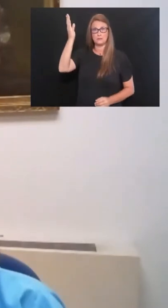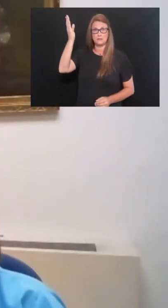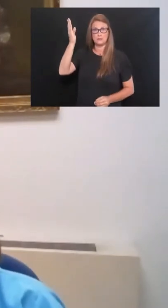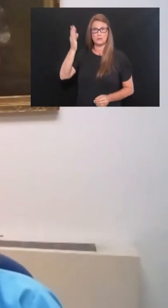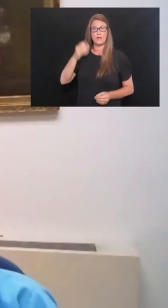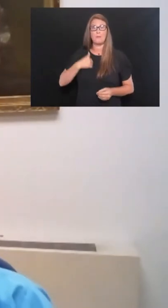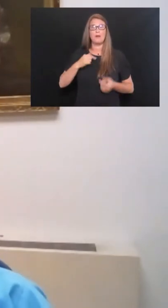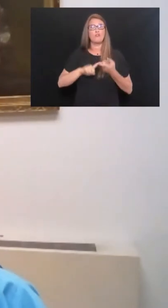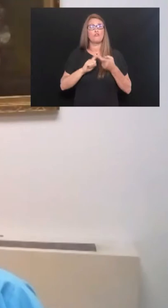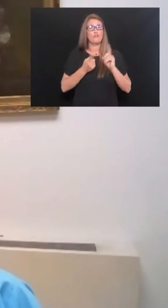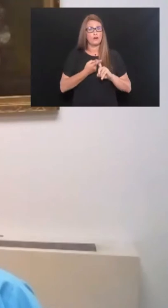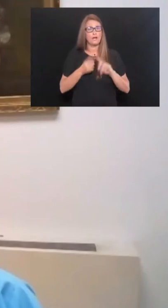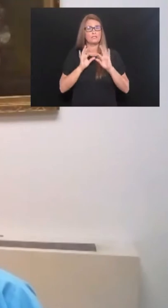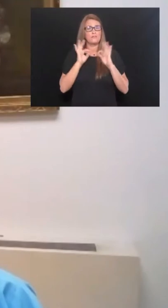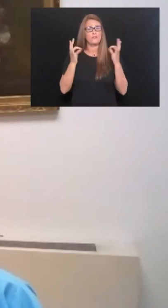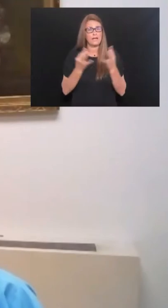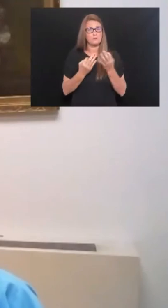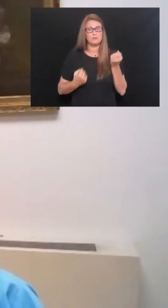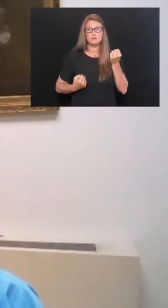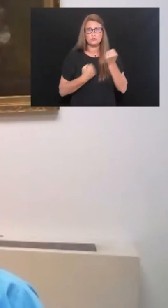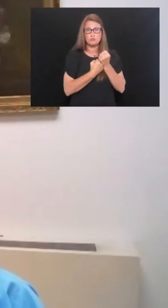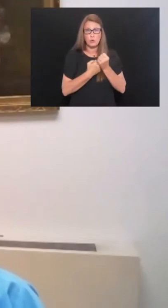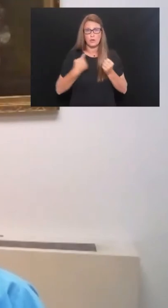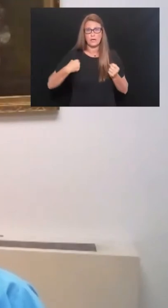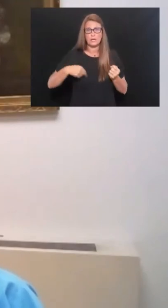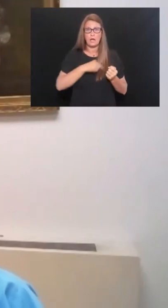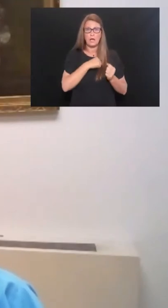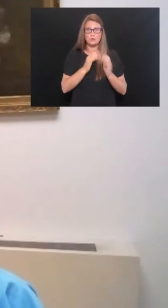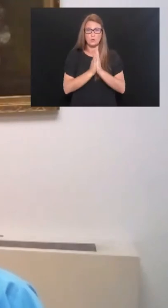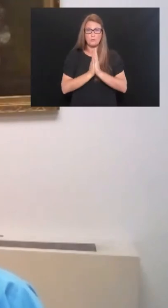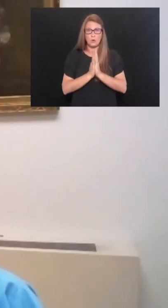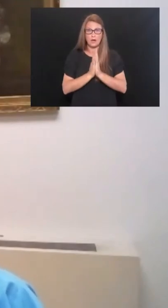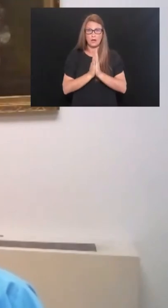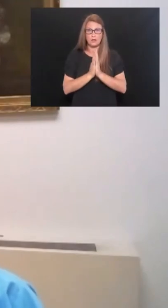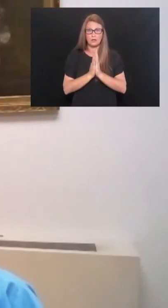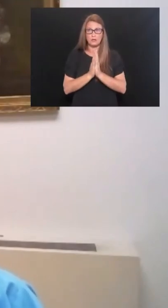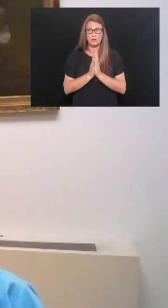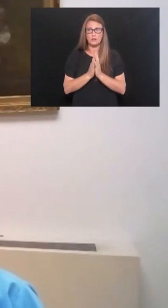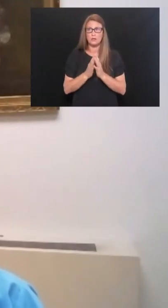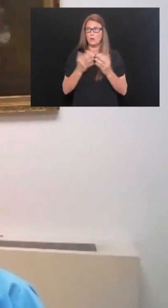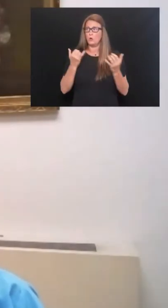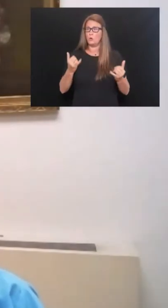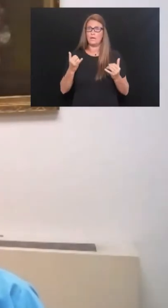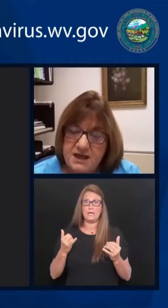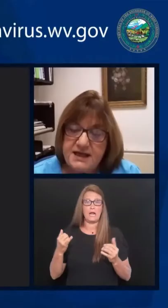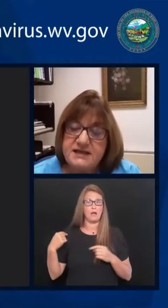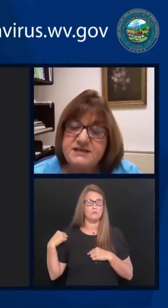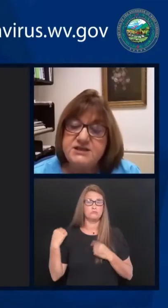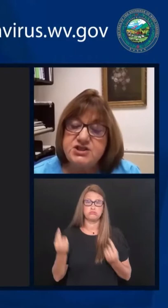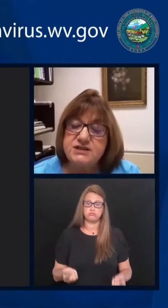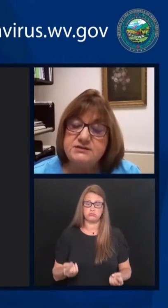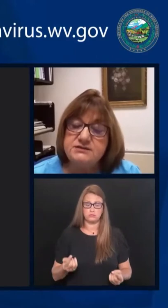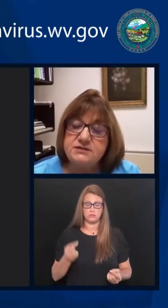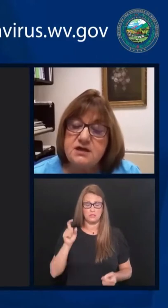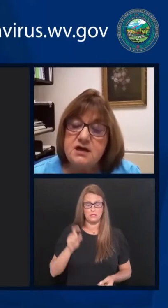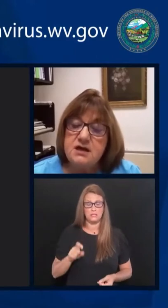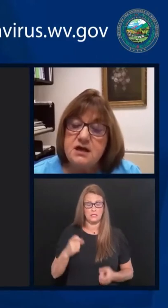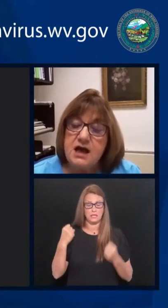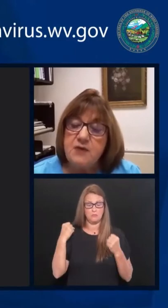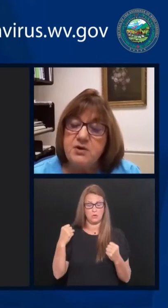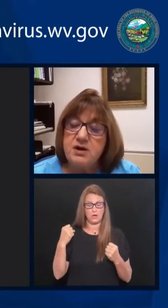friends and family everywhere for supporting us with prayer because we wouldn't be this far without them. In addition,